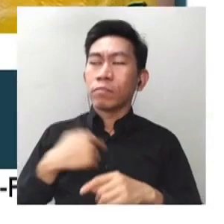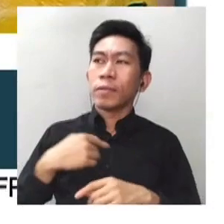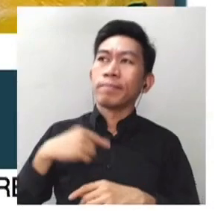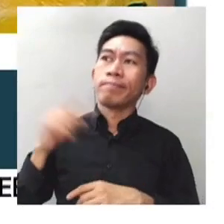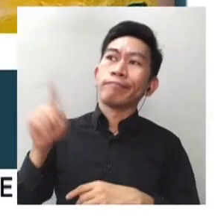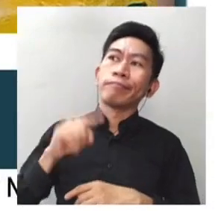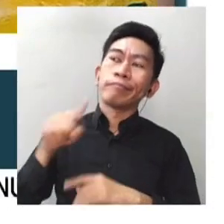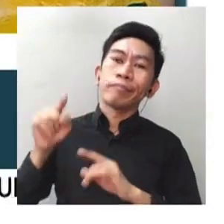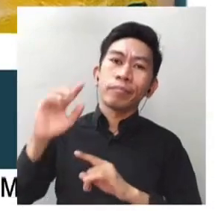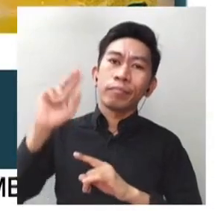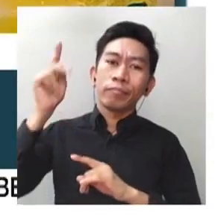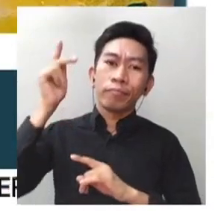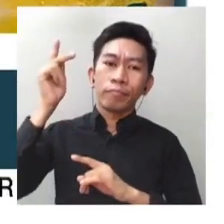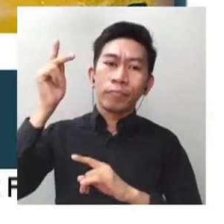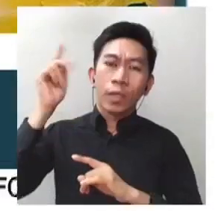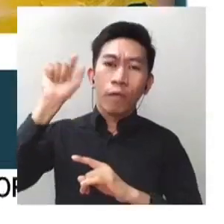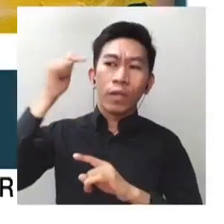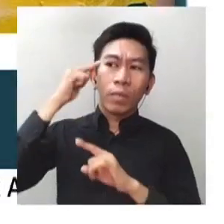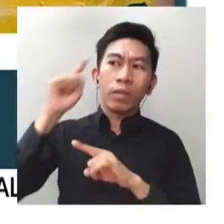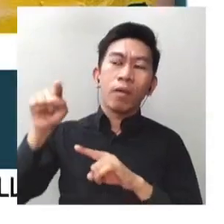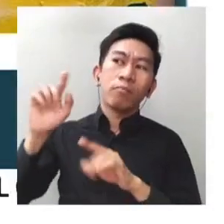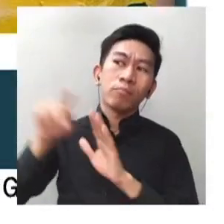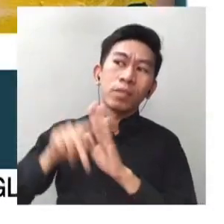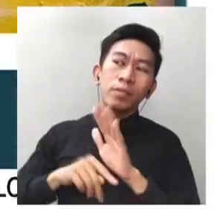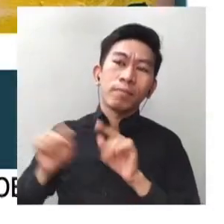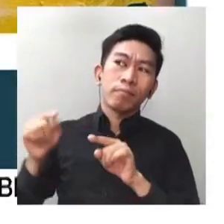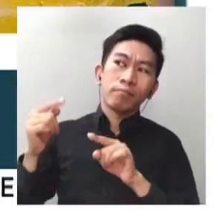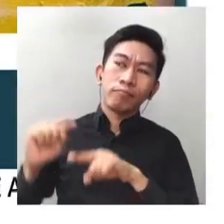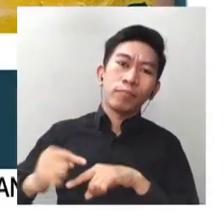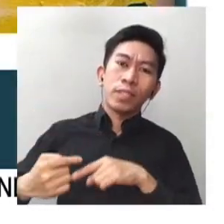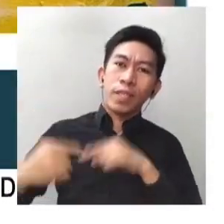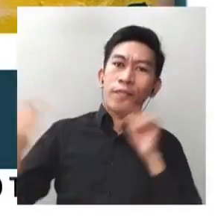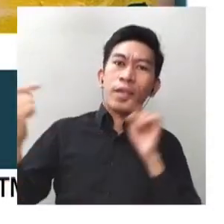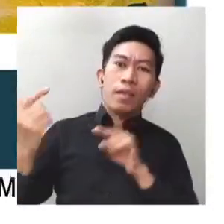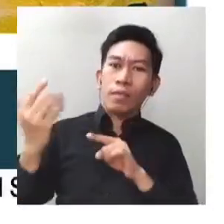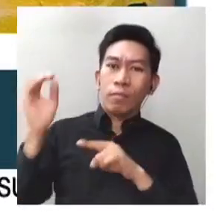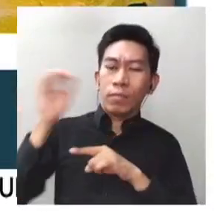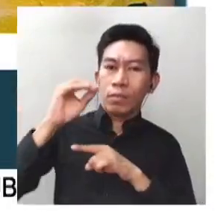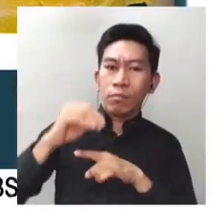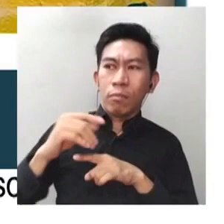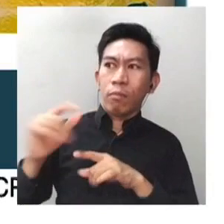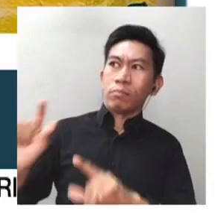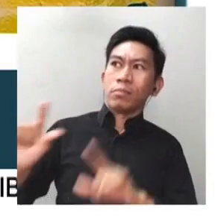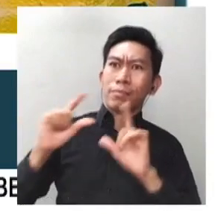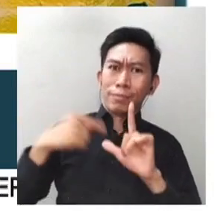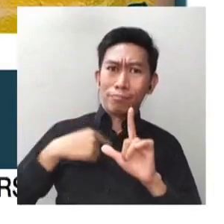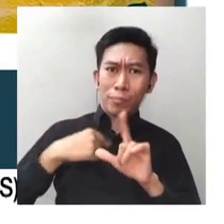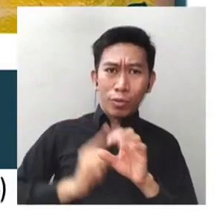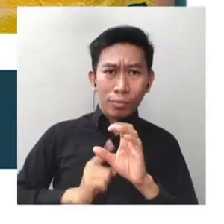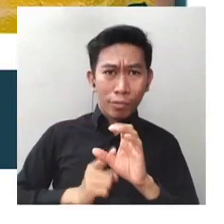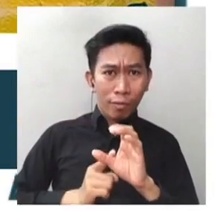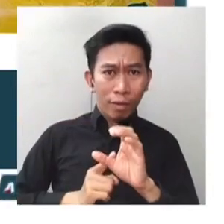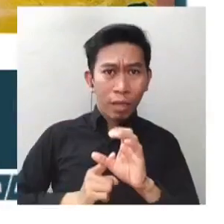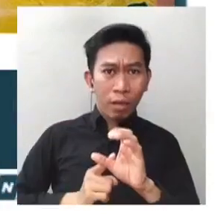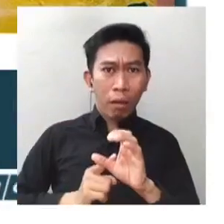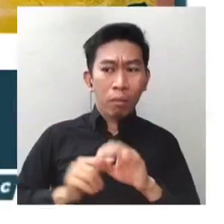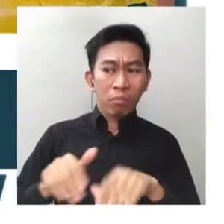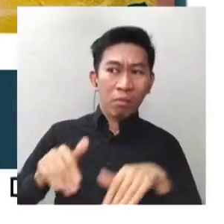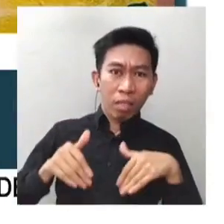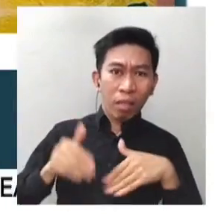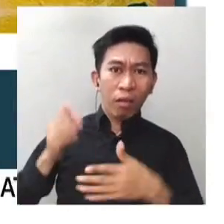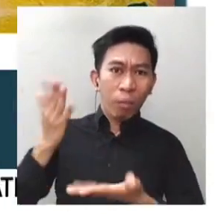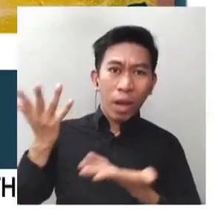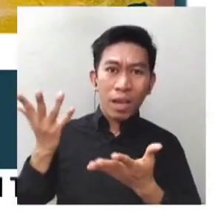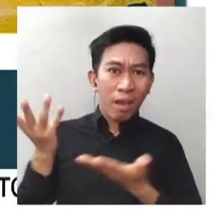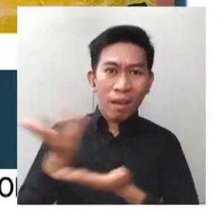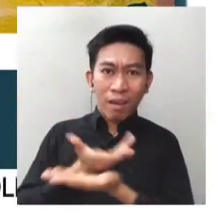or, you know, its reclamation decisions, and then I'm told, stop that, you're a communist, that stops discussion on a very important